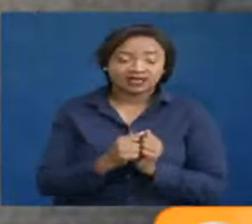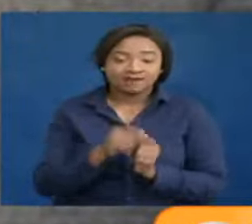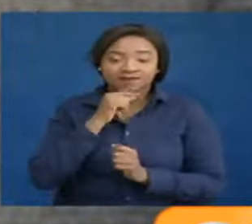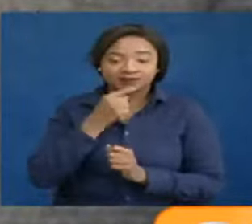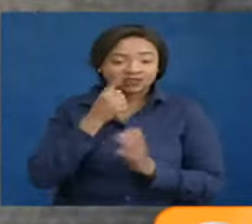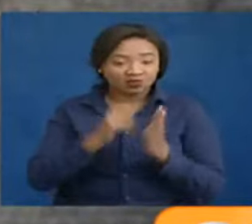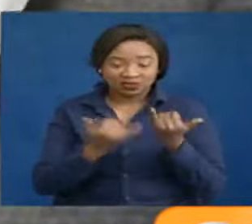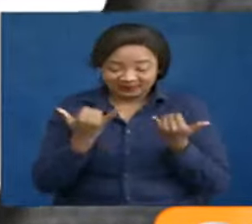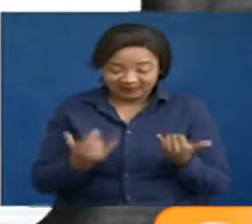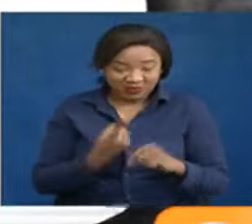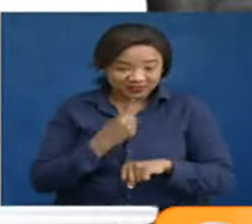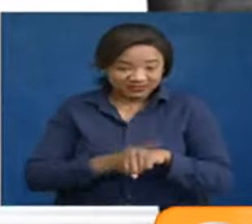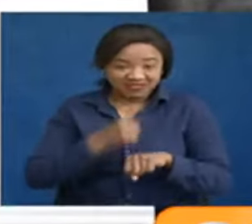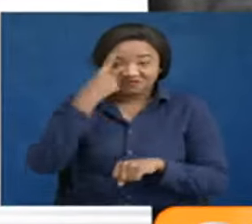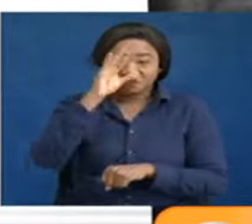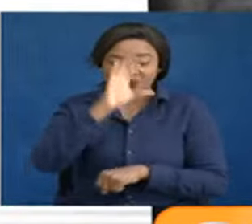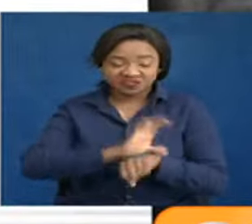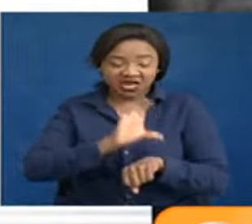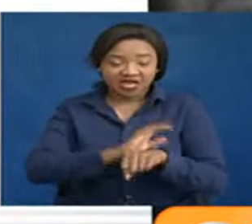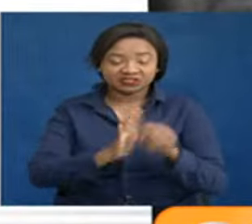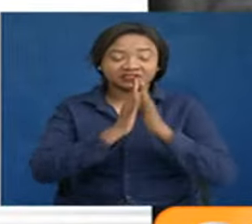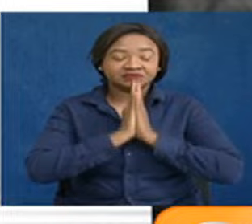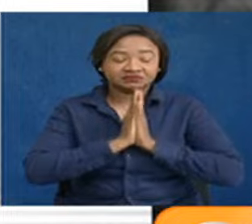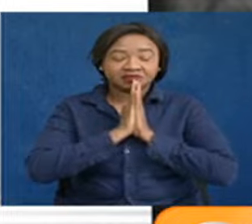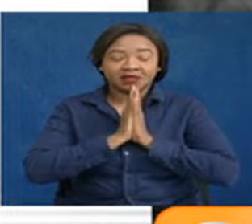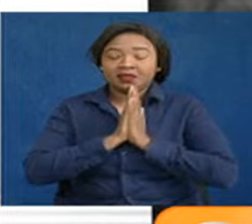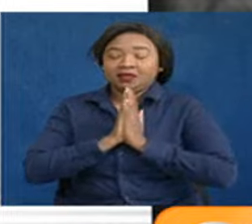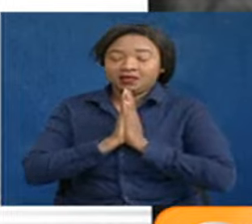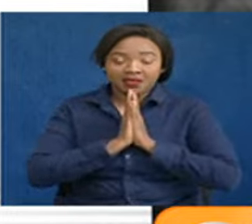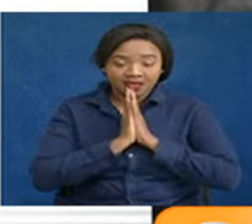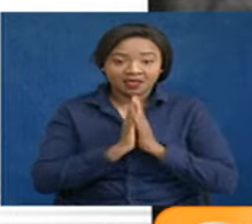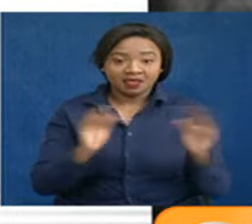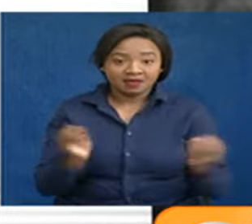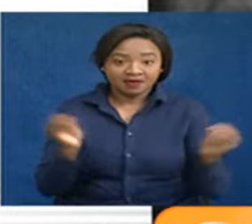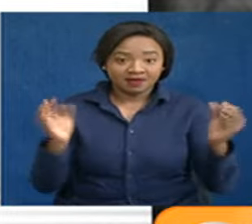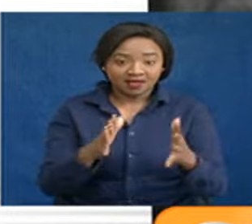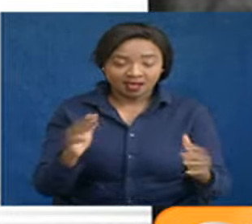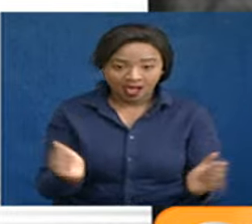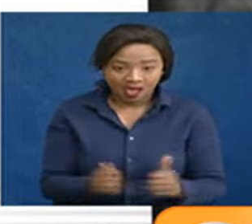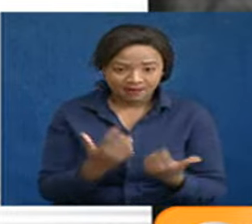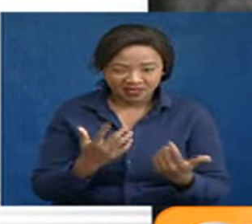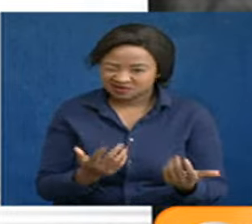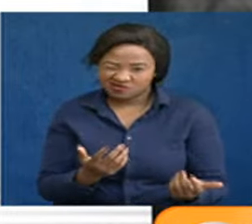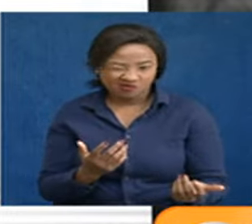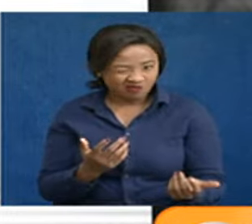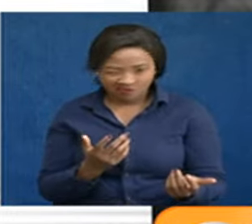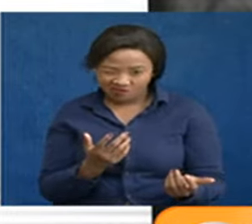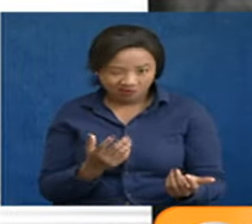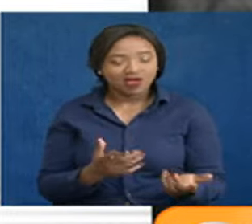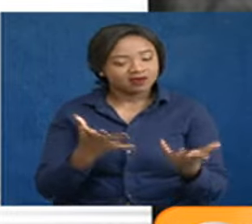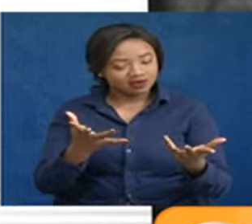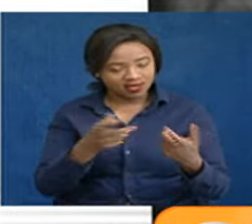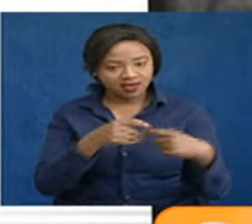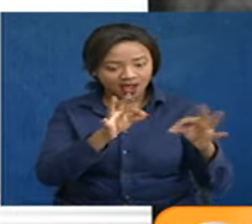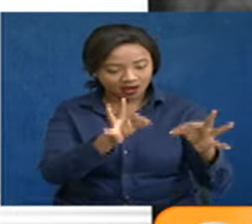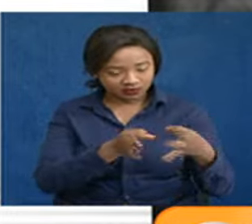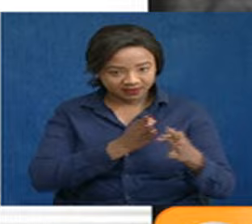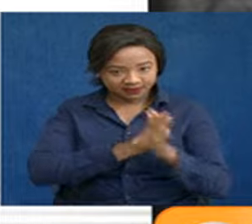time for the church to simply pray for miracles, but to demand transparency, greater accountability, and